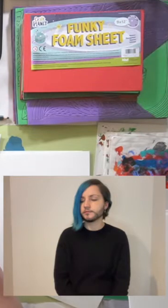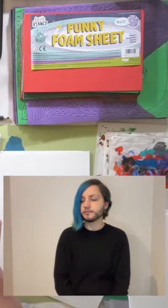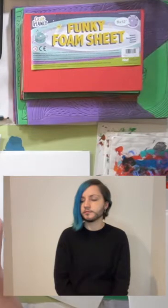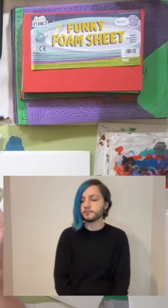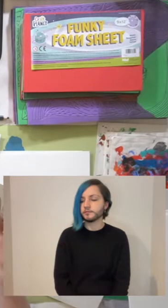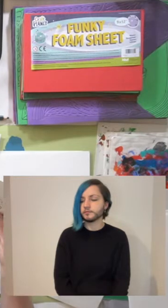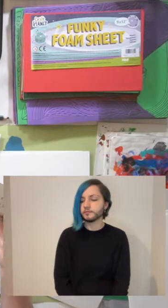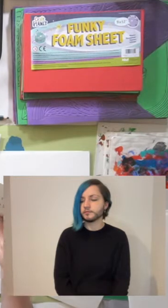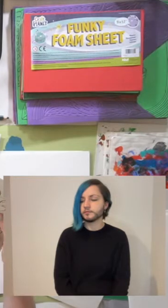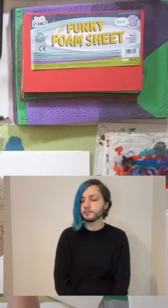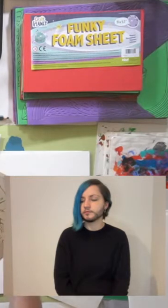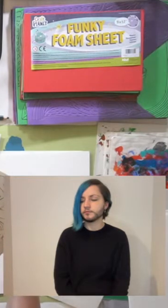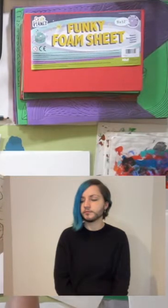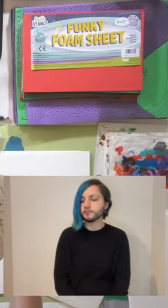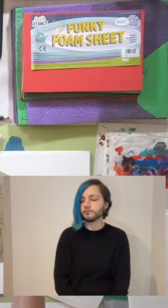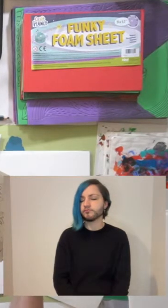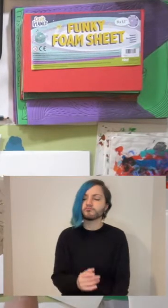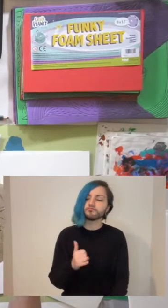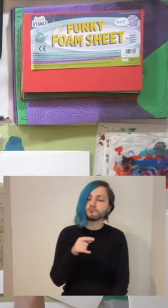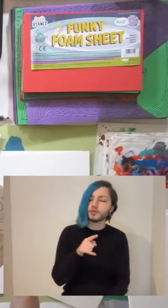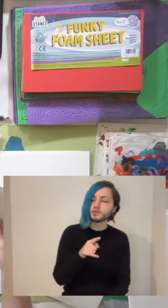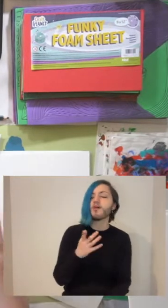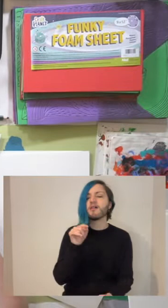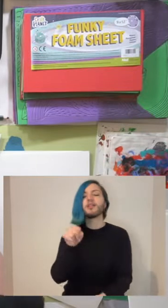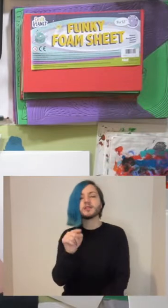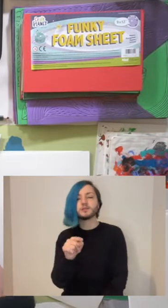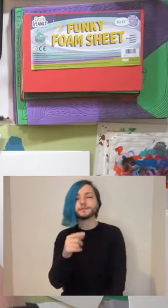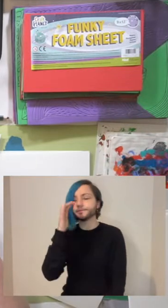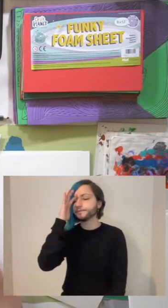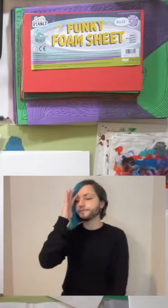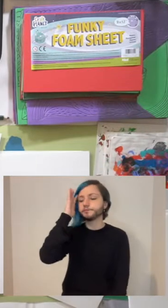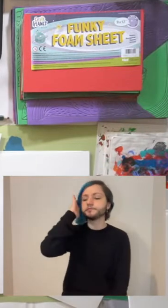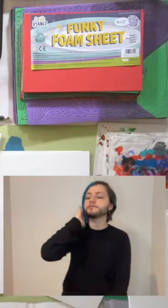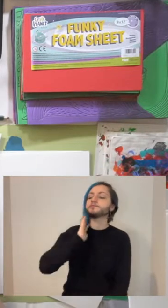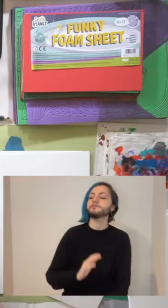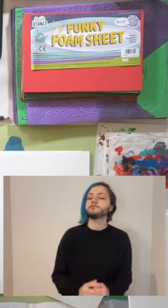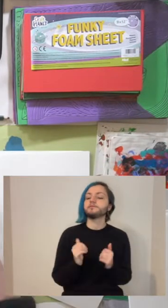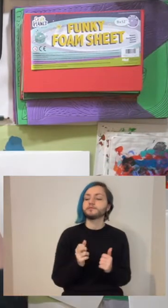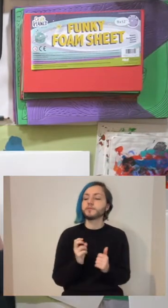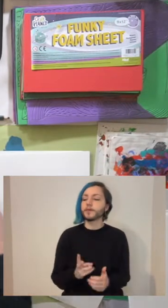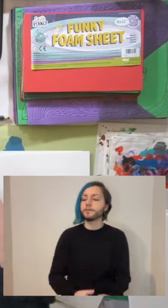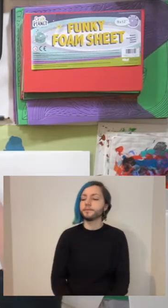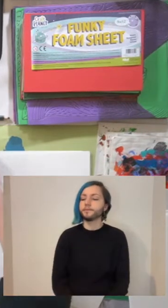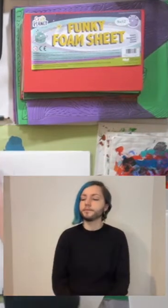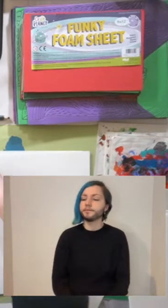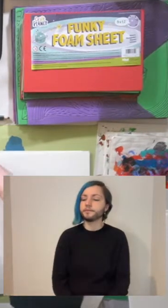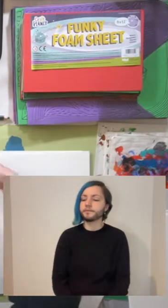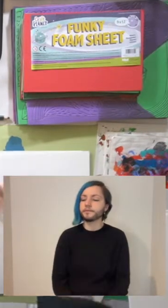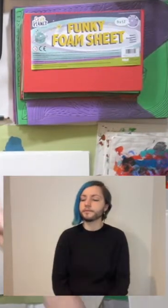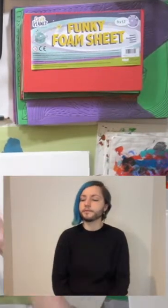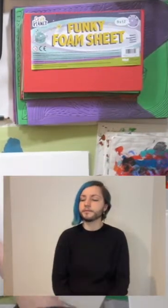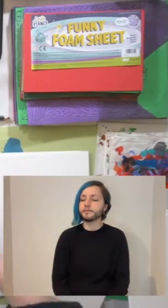Maybe this one could be quite fun. Or this one. I'm going to go with that one. Okay.